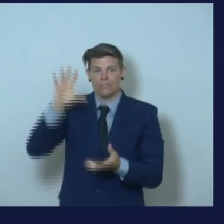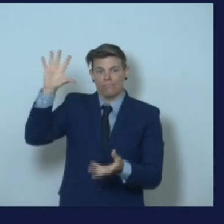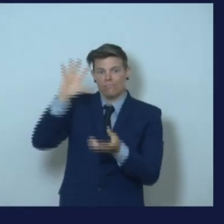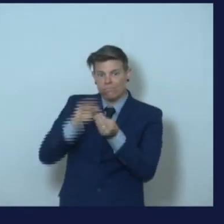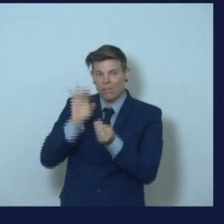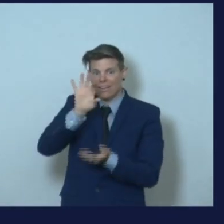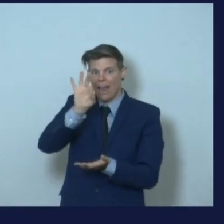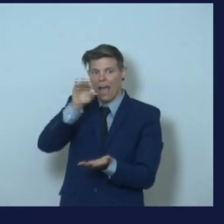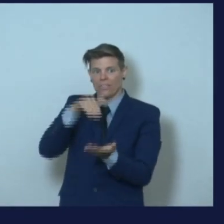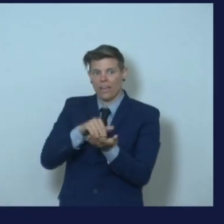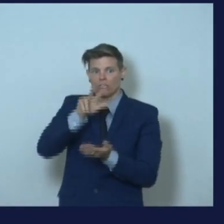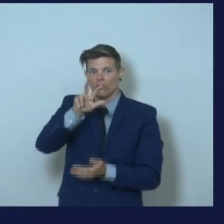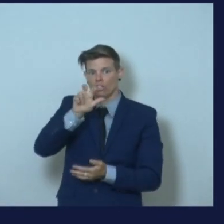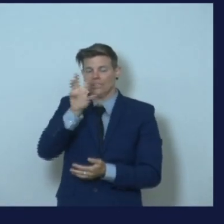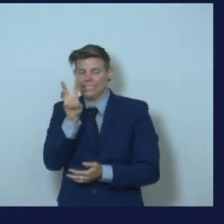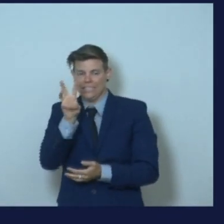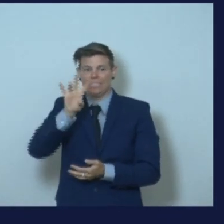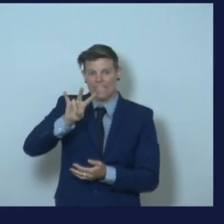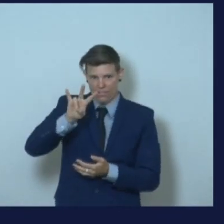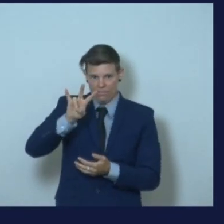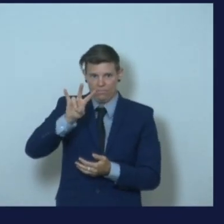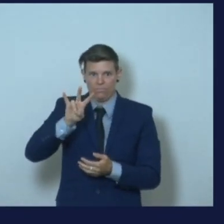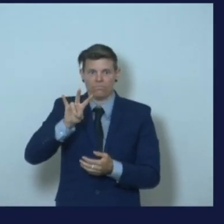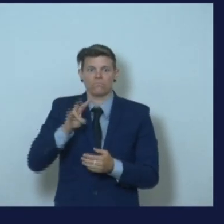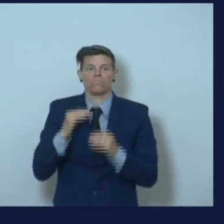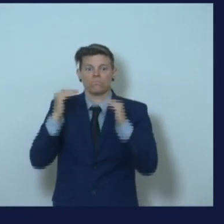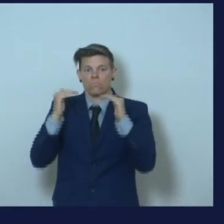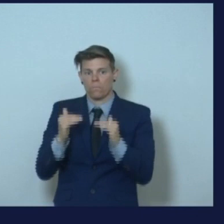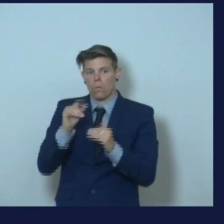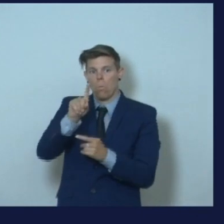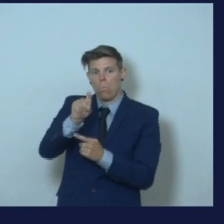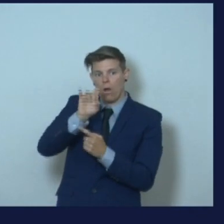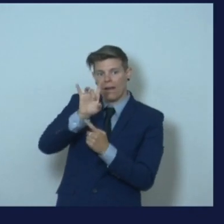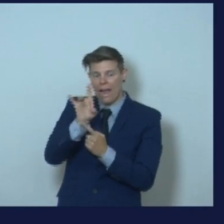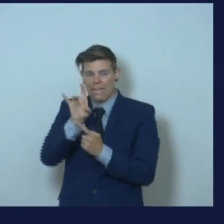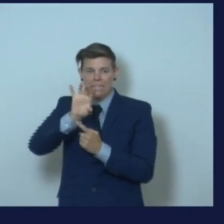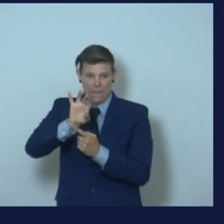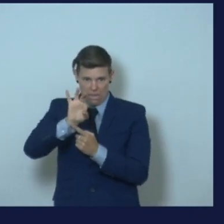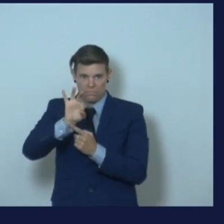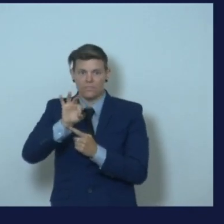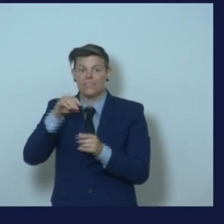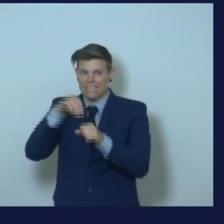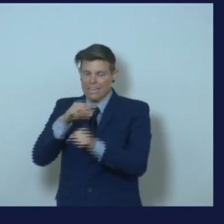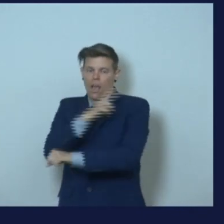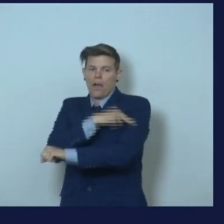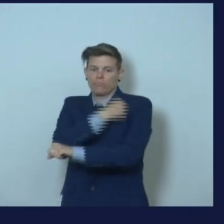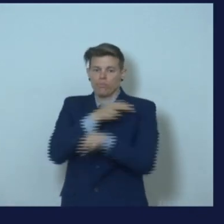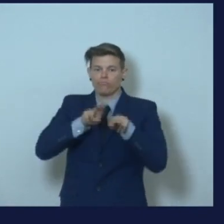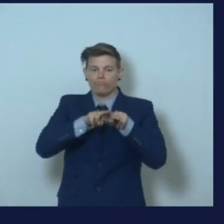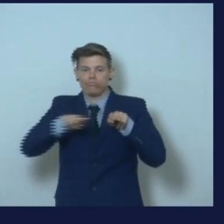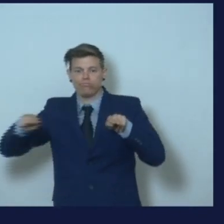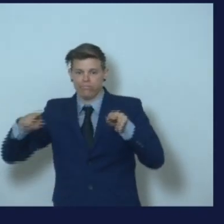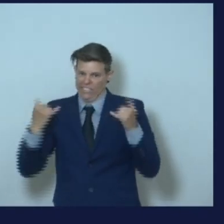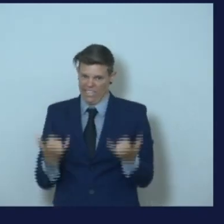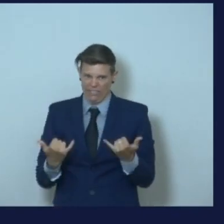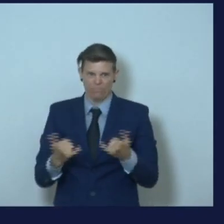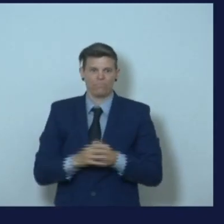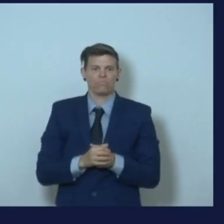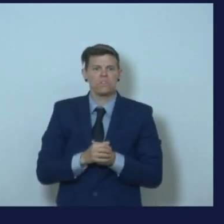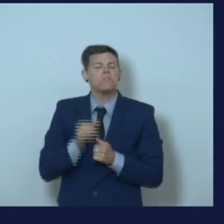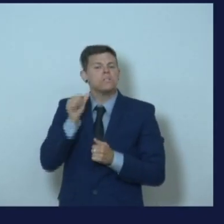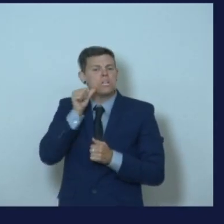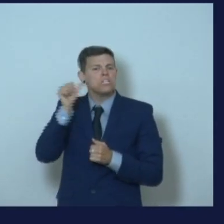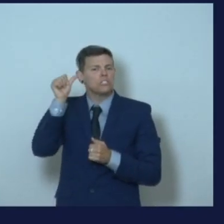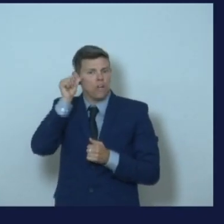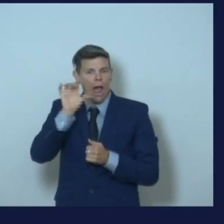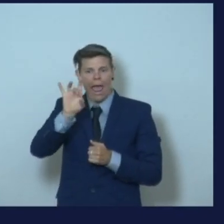9,367. We have 189 individuals currently in the hospital. That's 8 lower today. 60 are